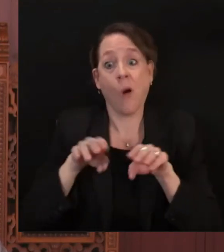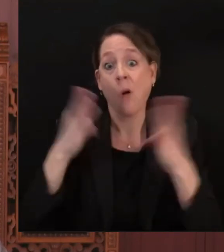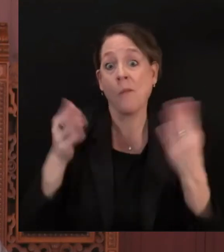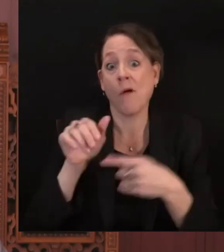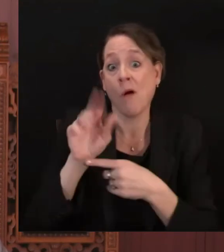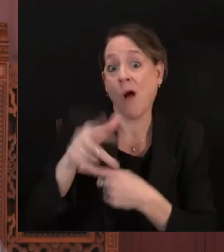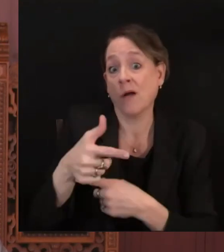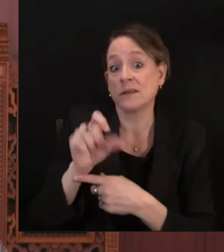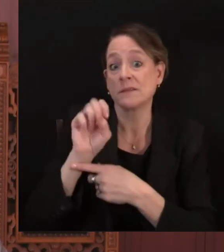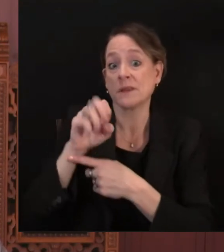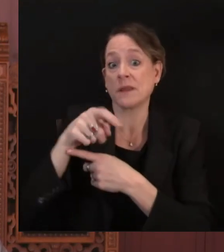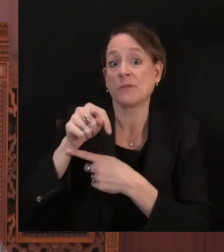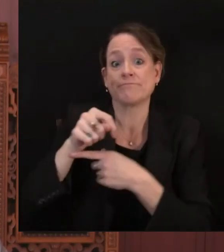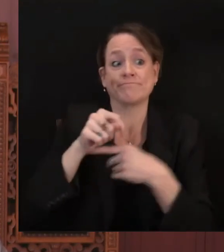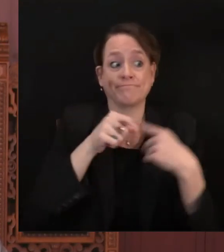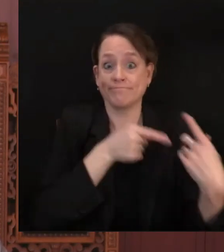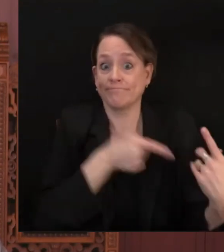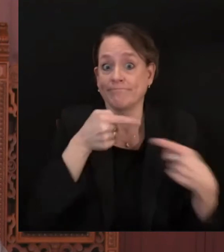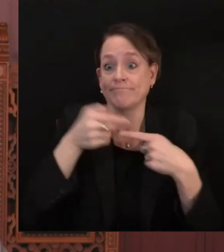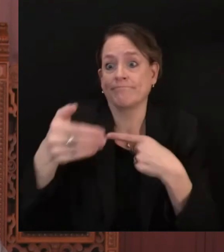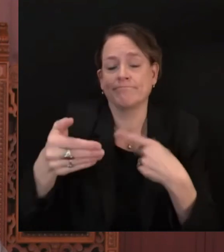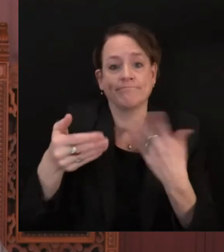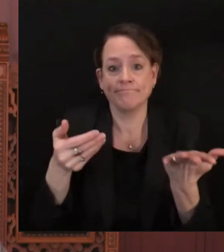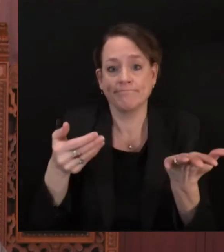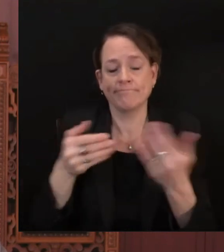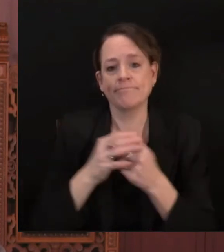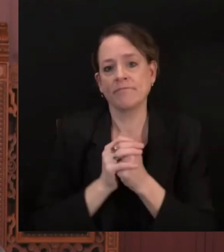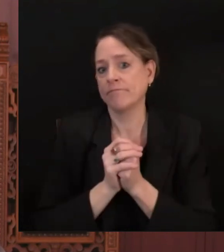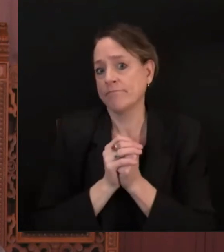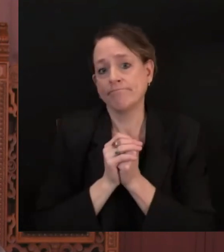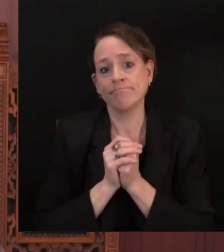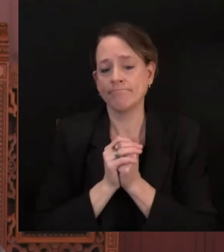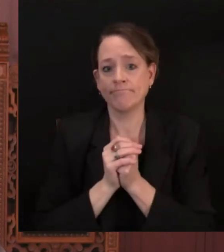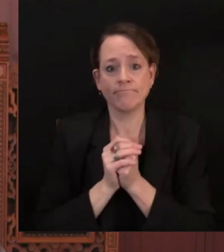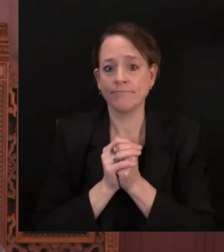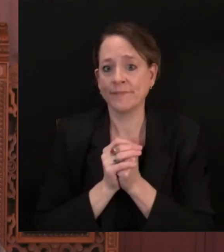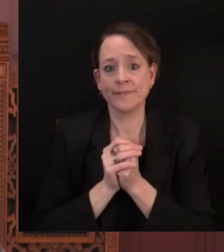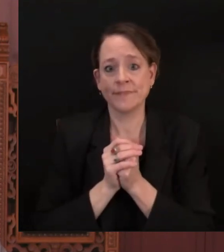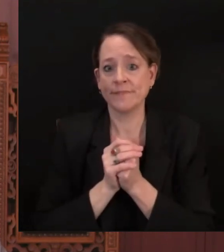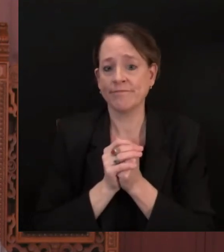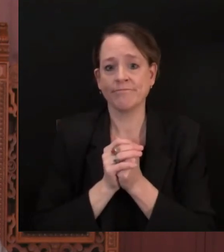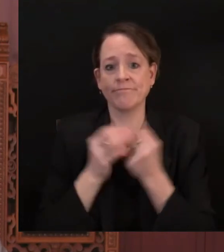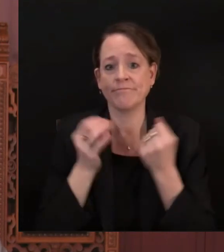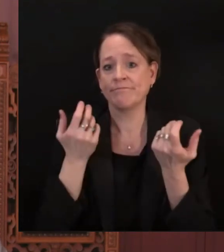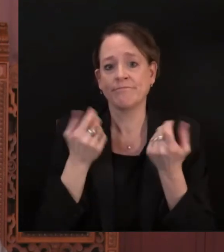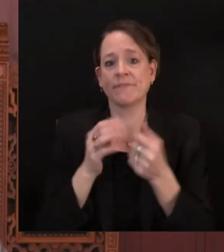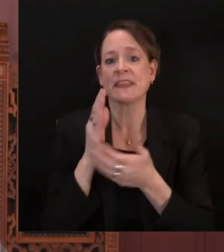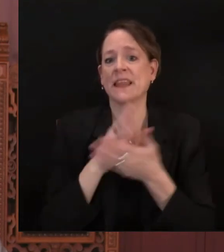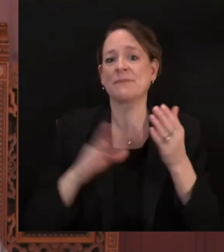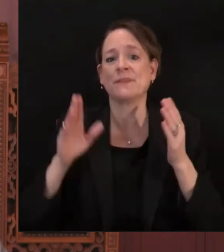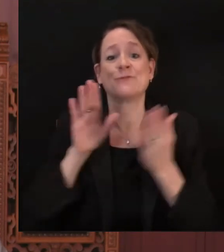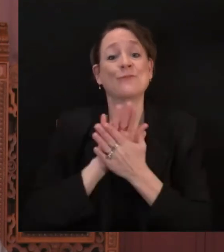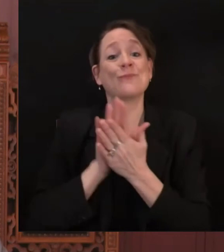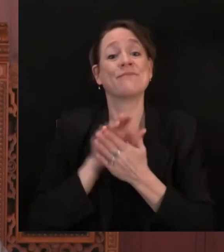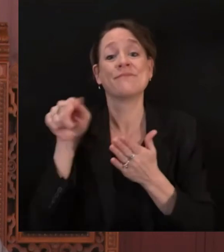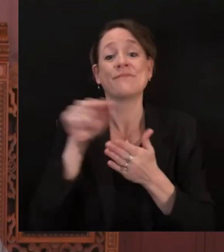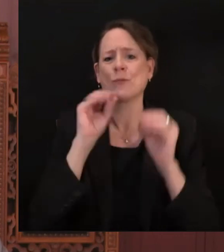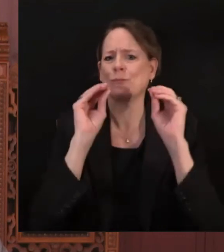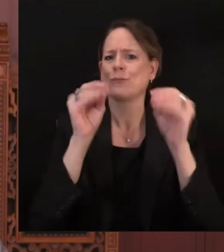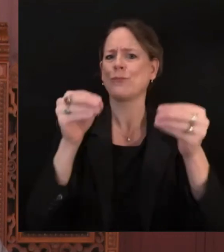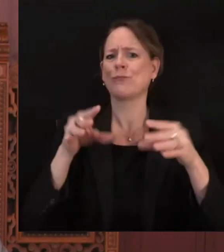which there are many instances where there have been few or no cases. So